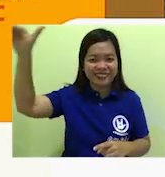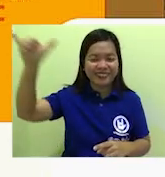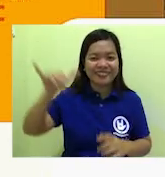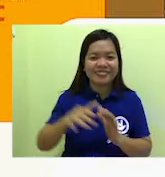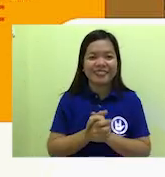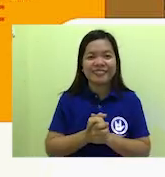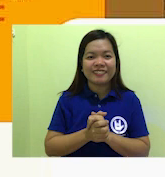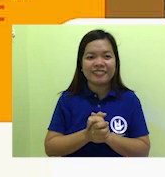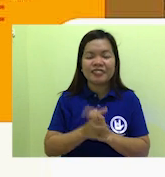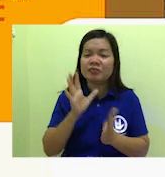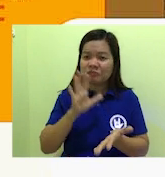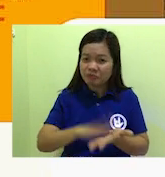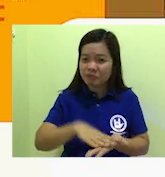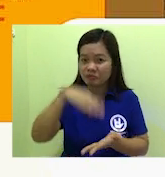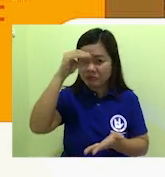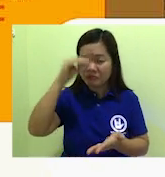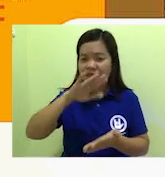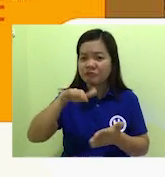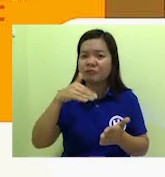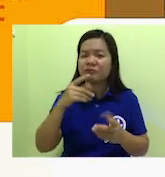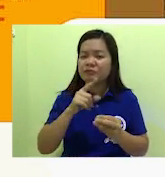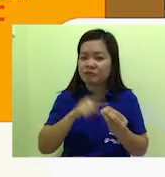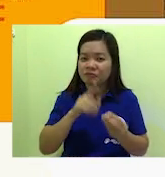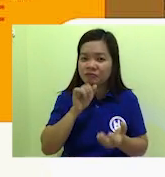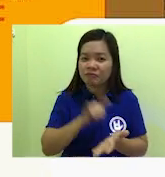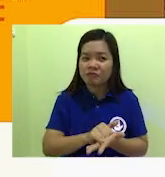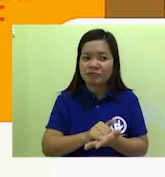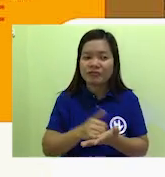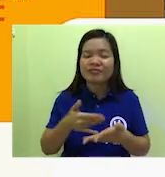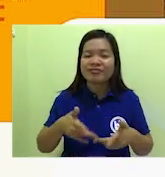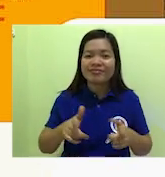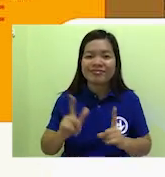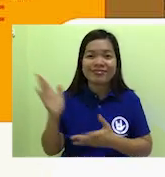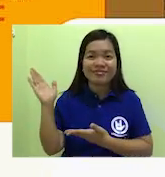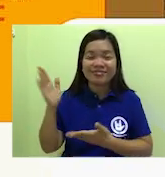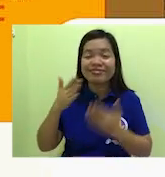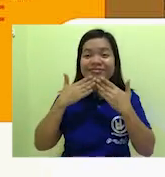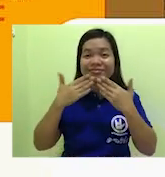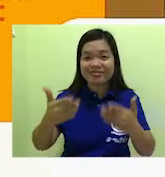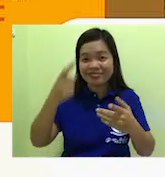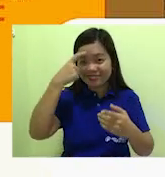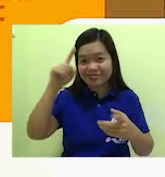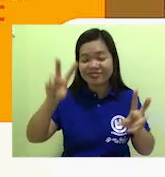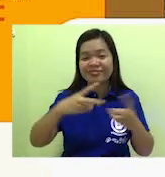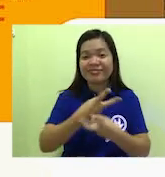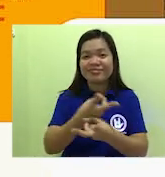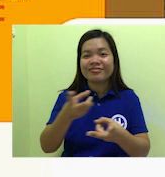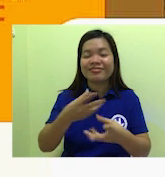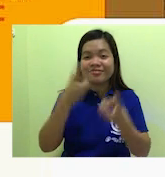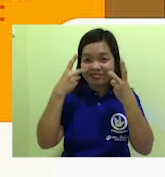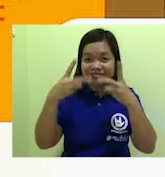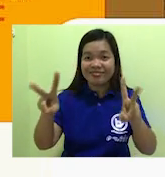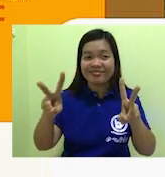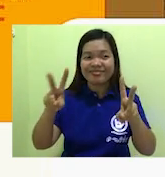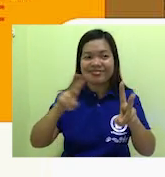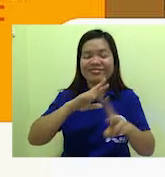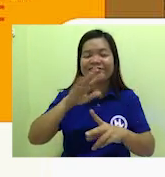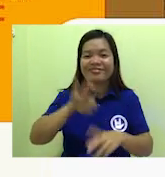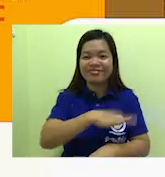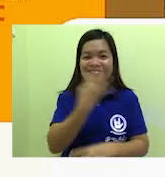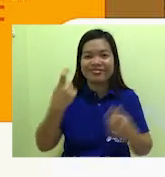eternity. As you ponder on that, let me thank you for watching Fernandino Teens